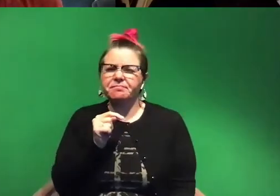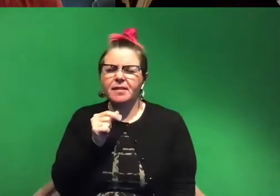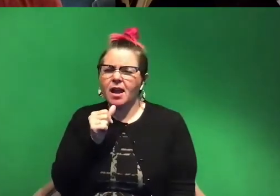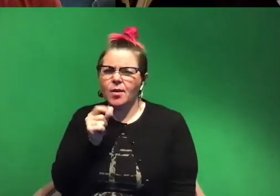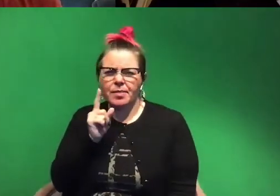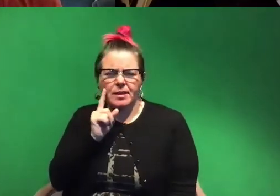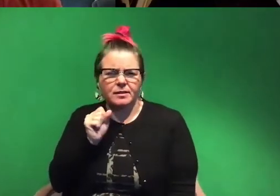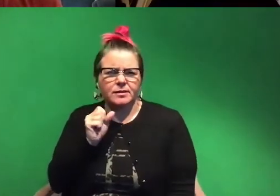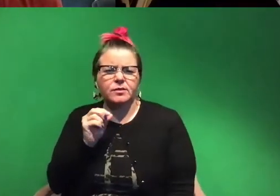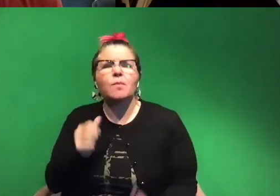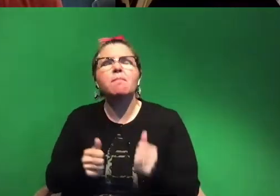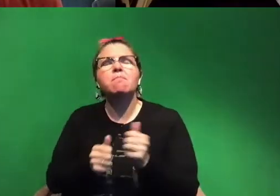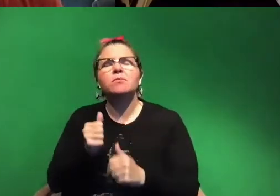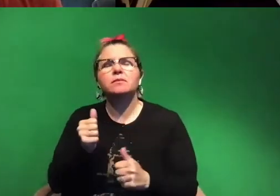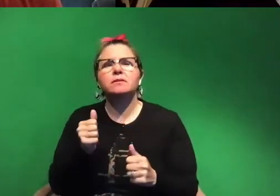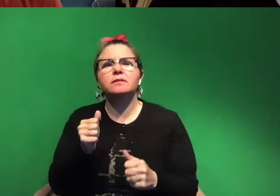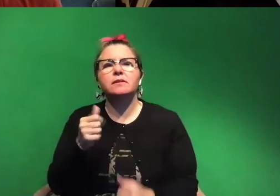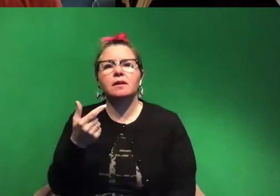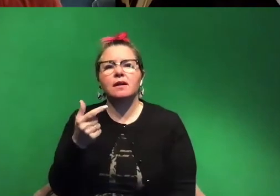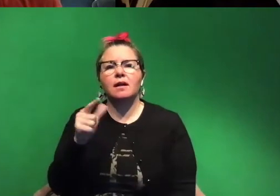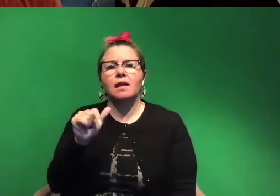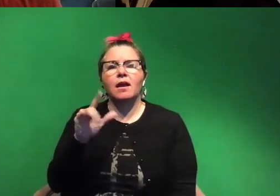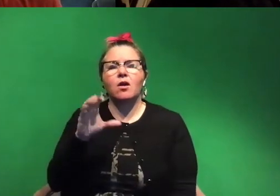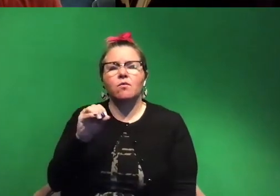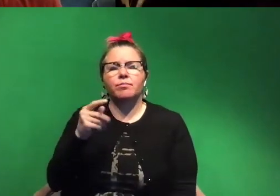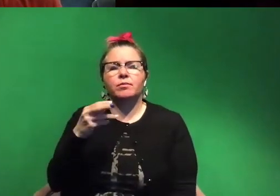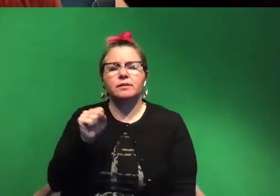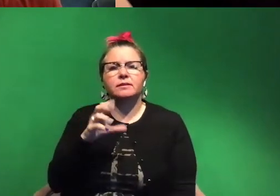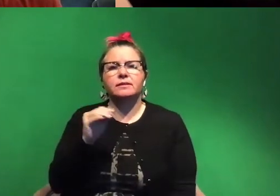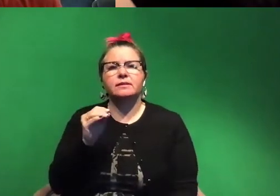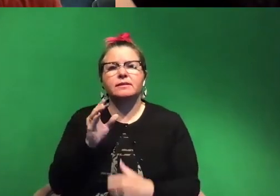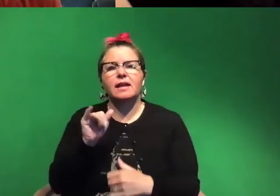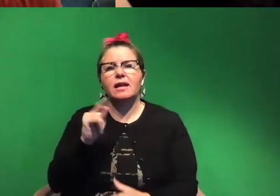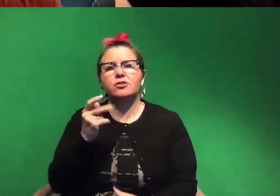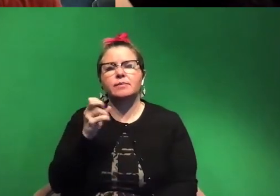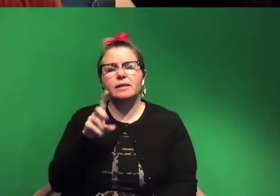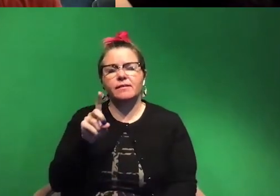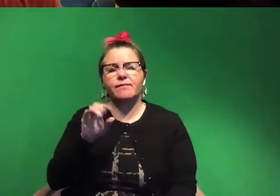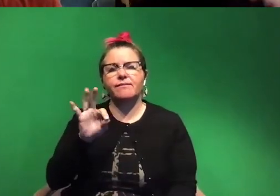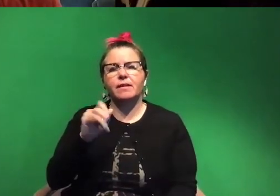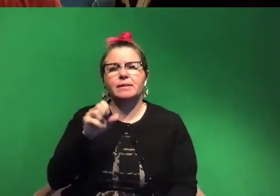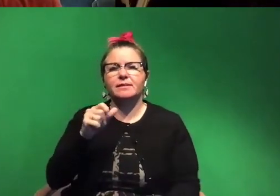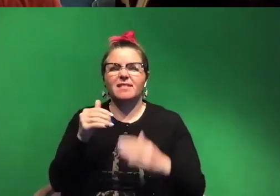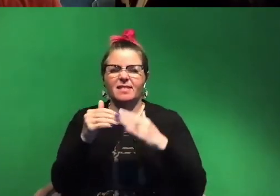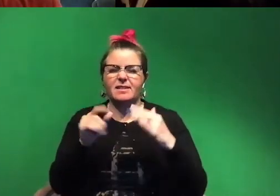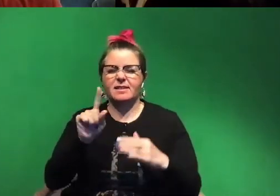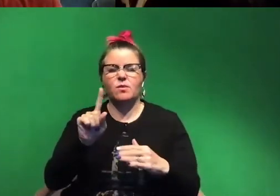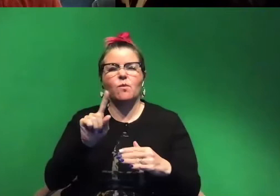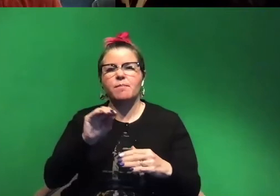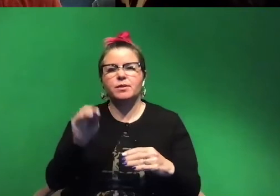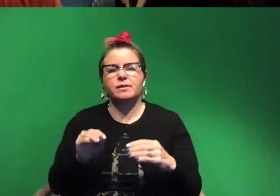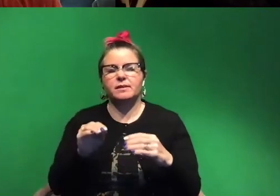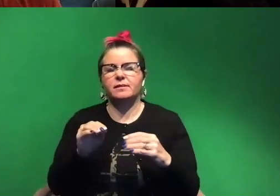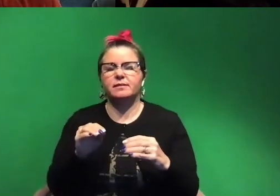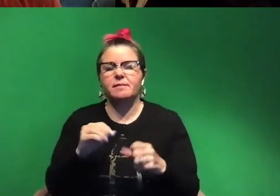It's mostly made up of glycoproteins and intermediate filaments, the less than 1% that is made up of the